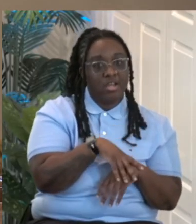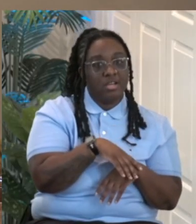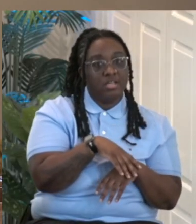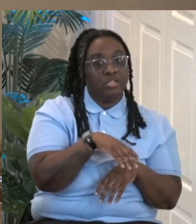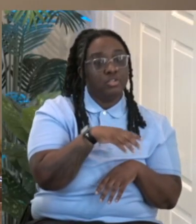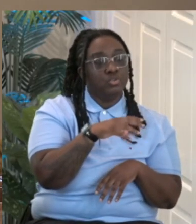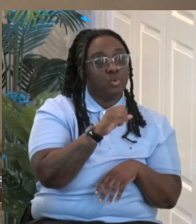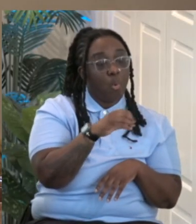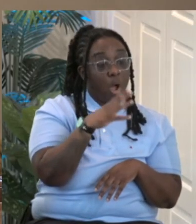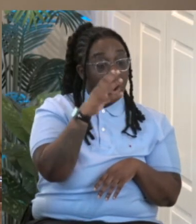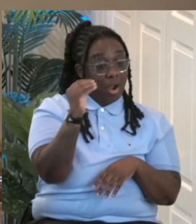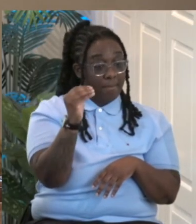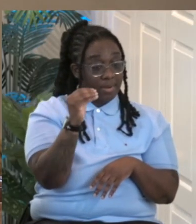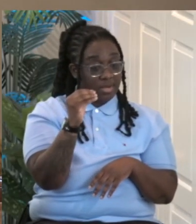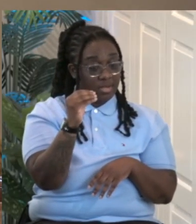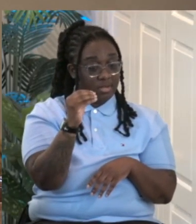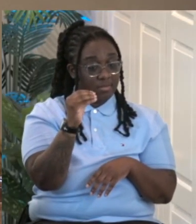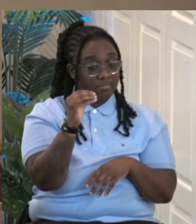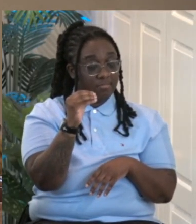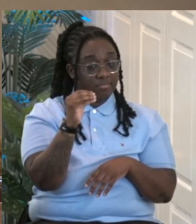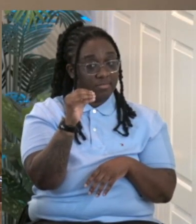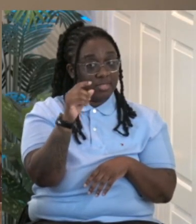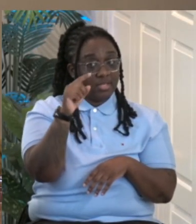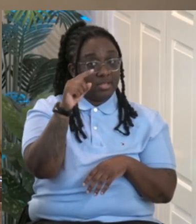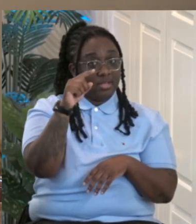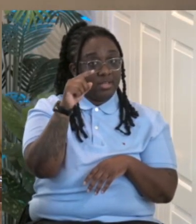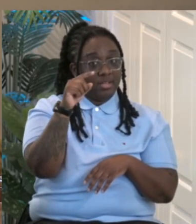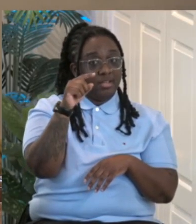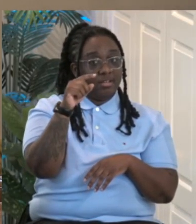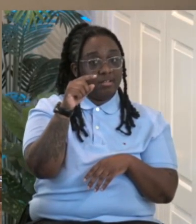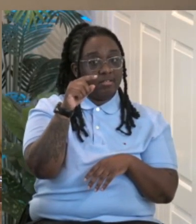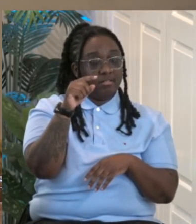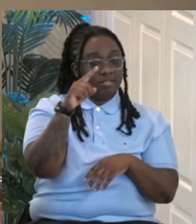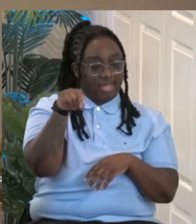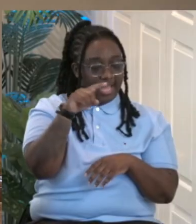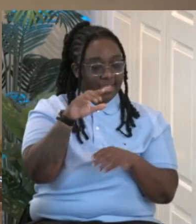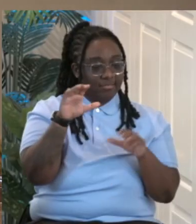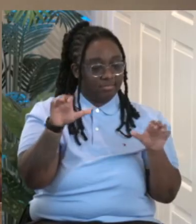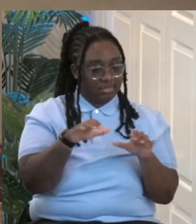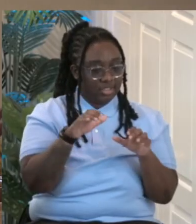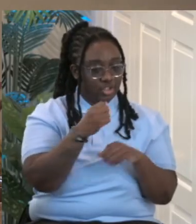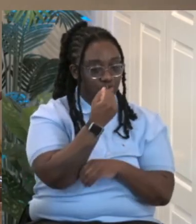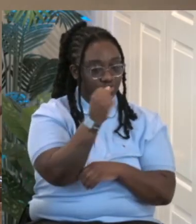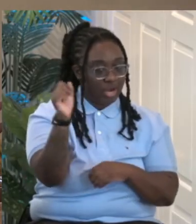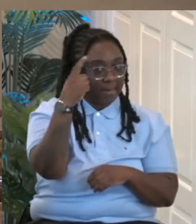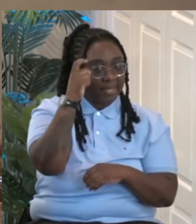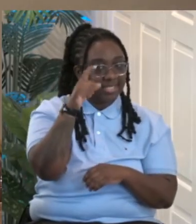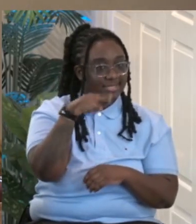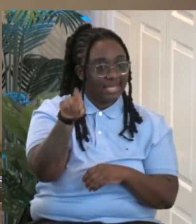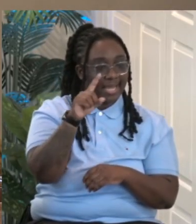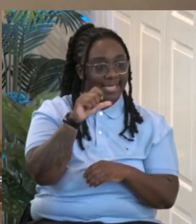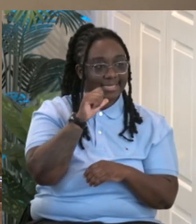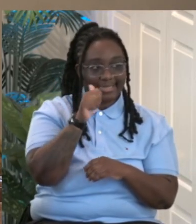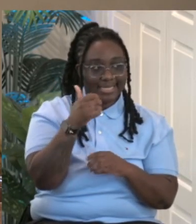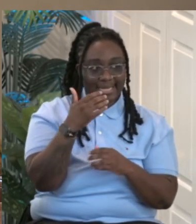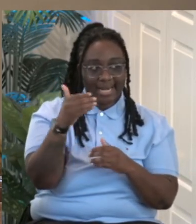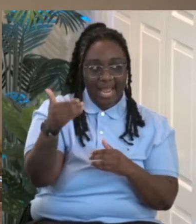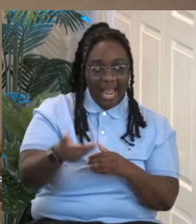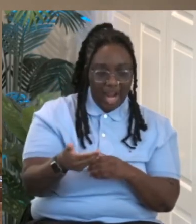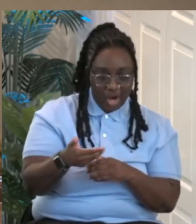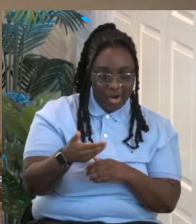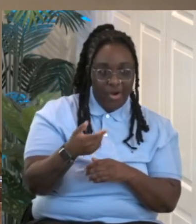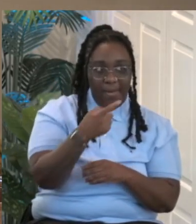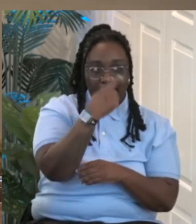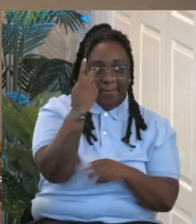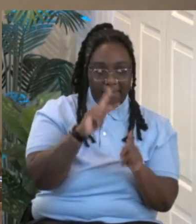a wildcat strike because they were not hiring black people and they did not promote black people.